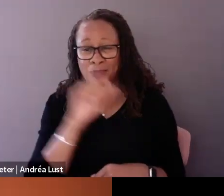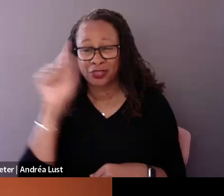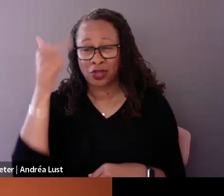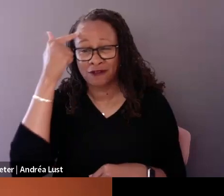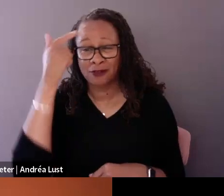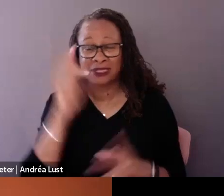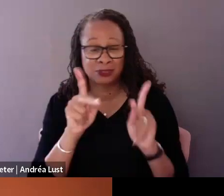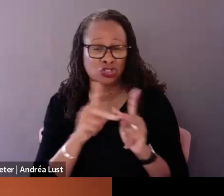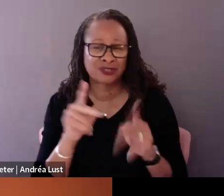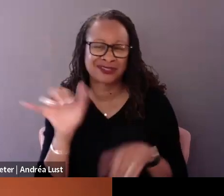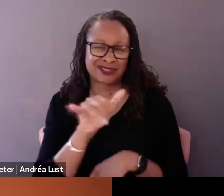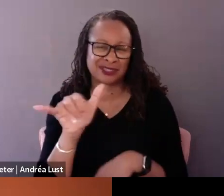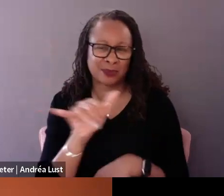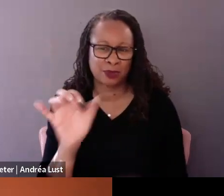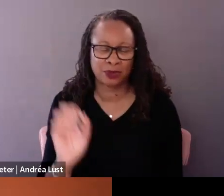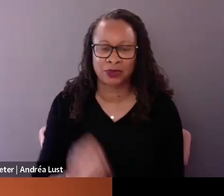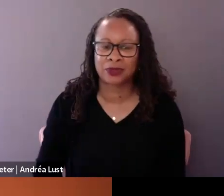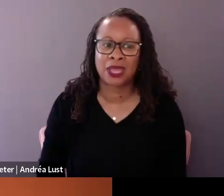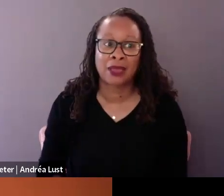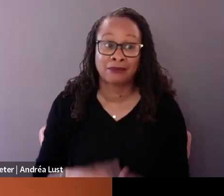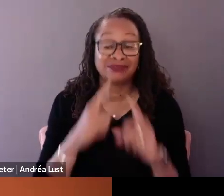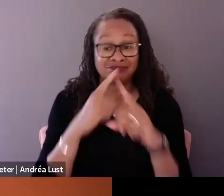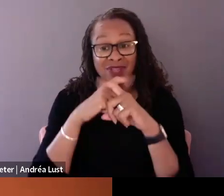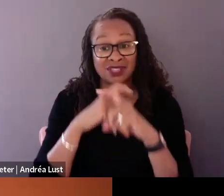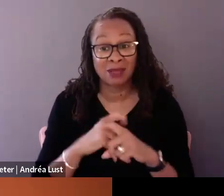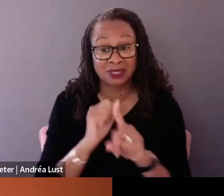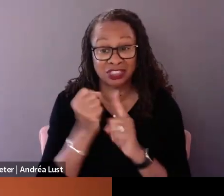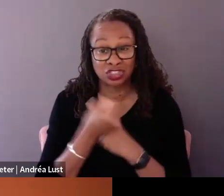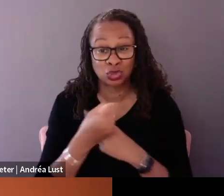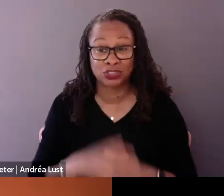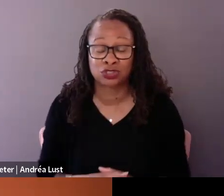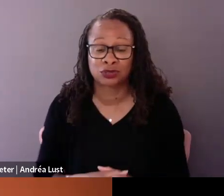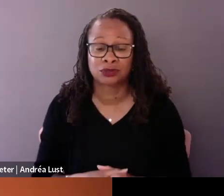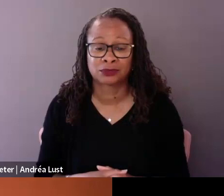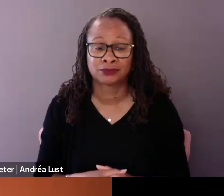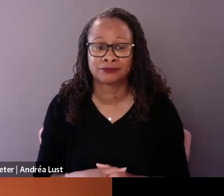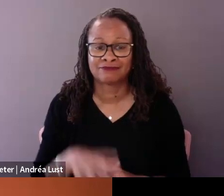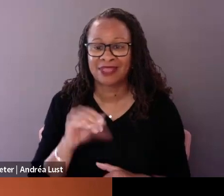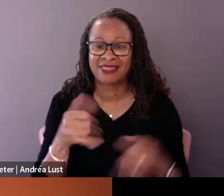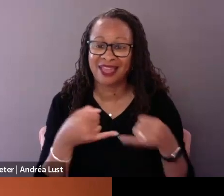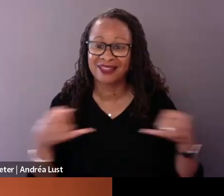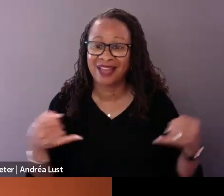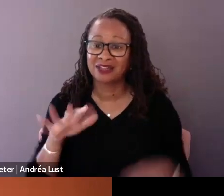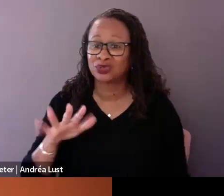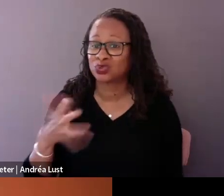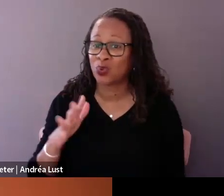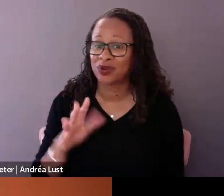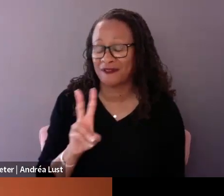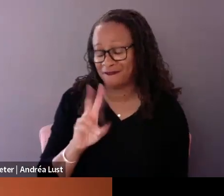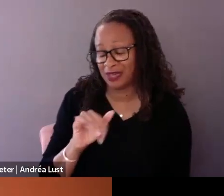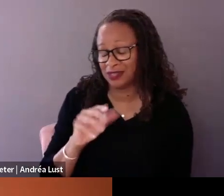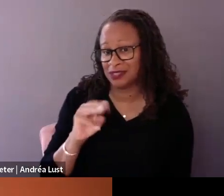similar. But it's complicated. And that line of sort of, you know, victim